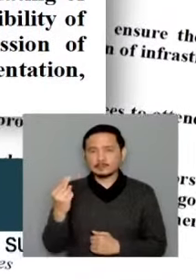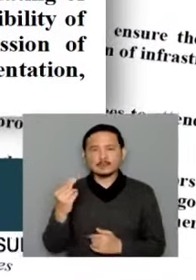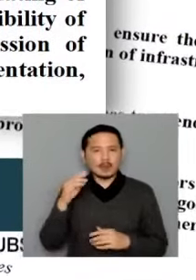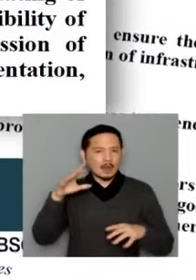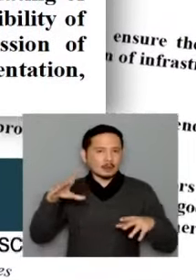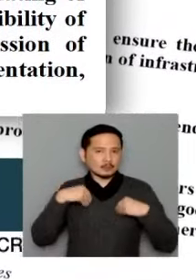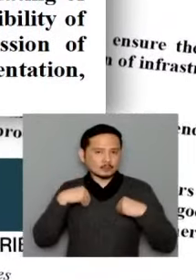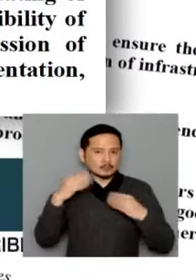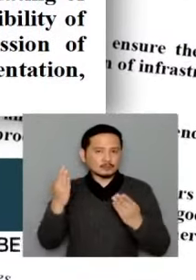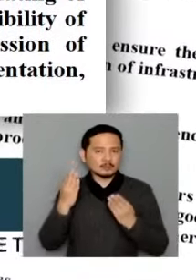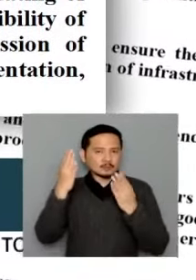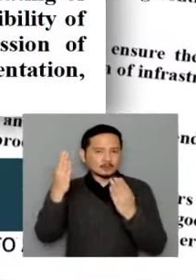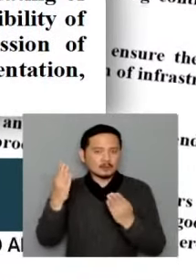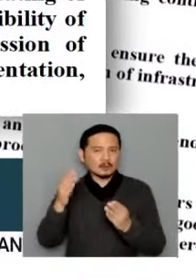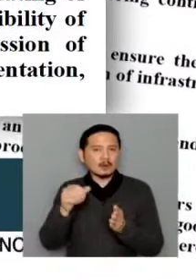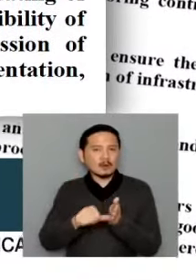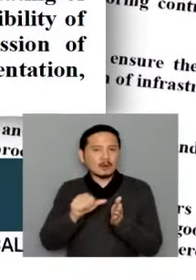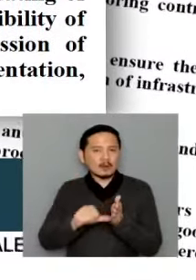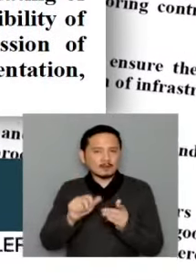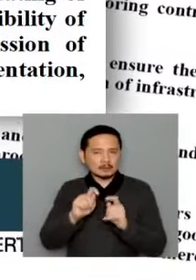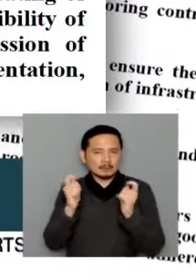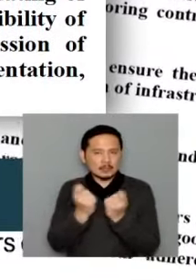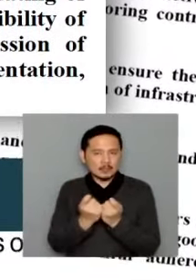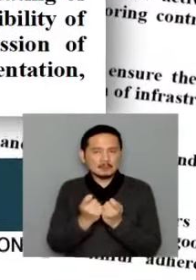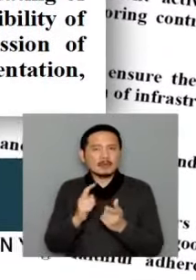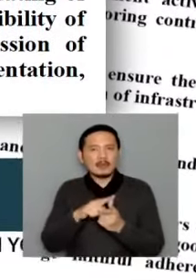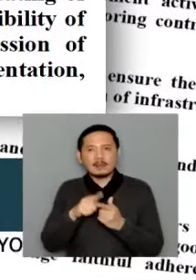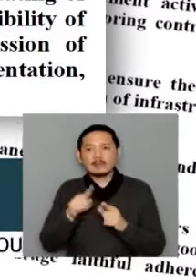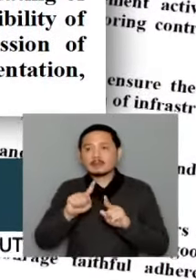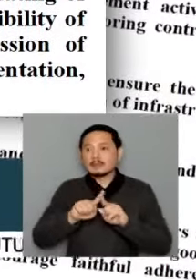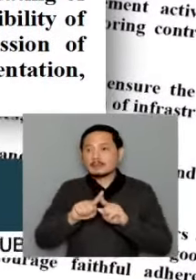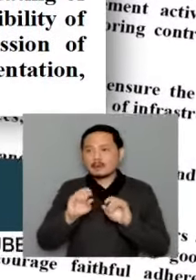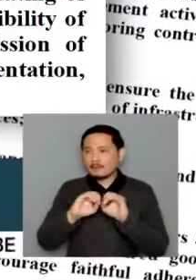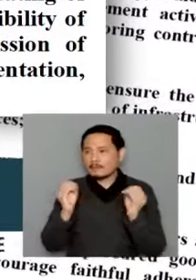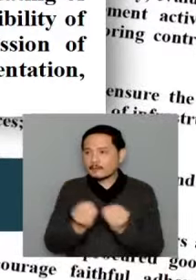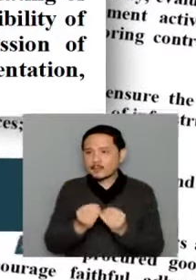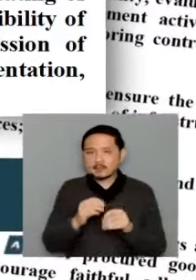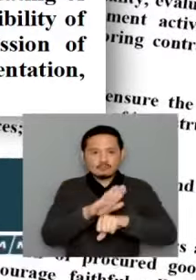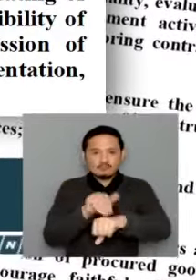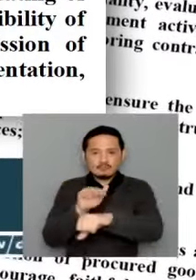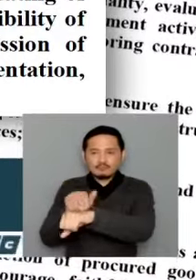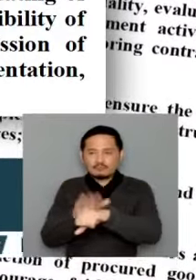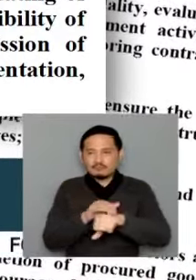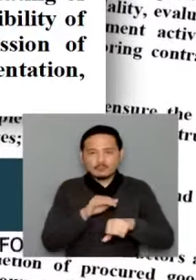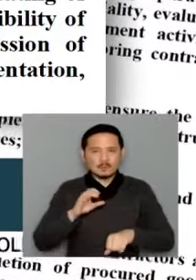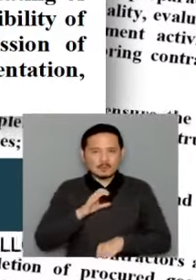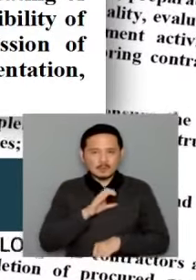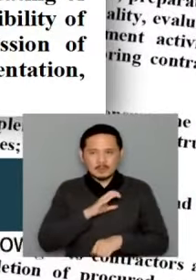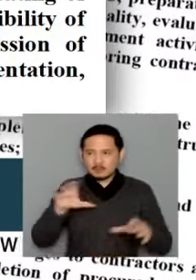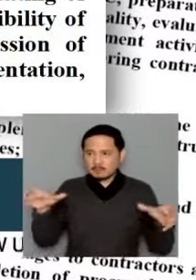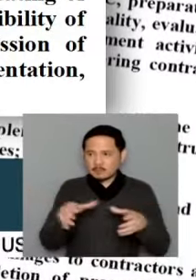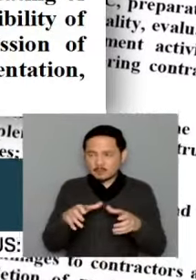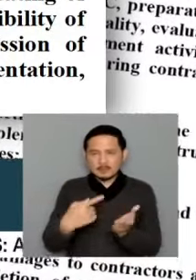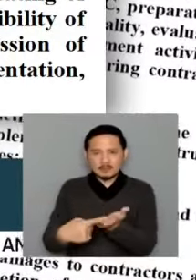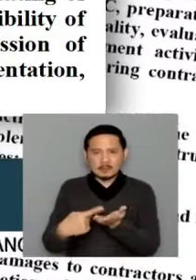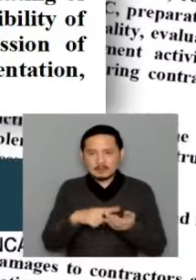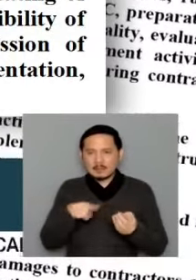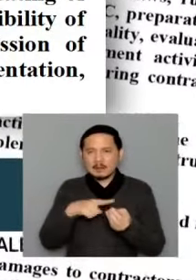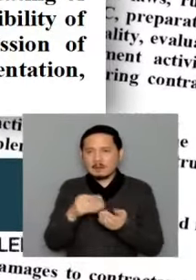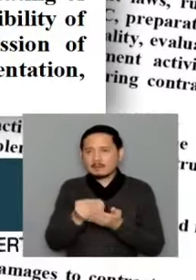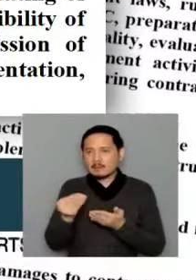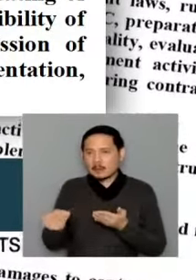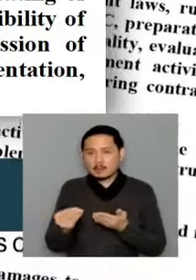audit team to direct the heads of concerned offices to instruct their respective bids and awards committees and procurement units to strictly comply